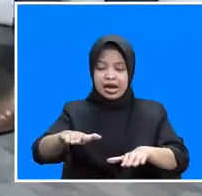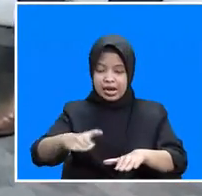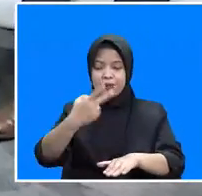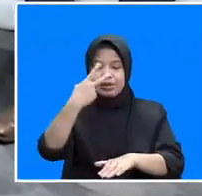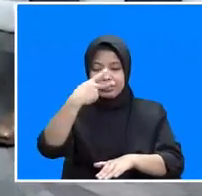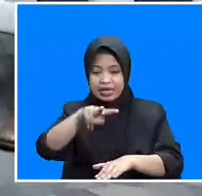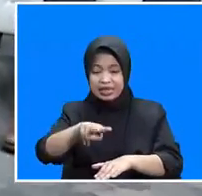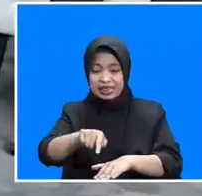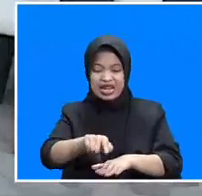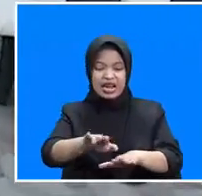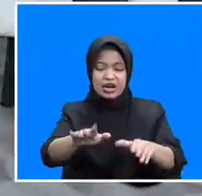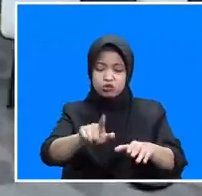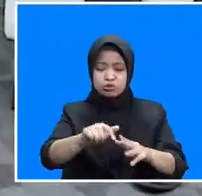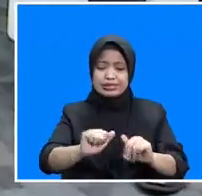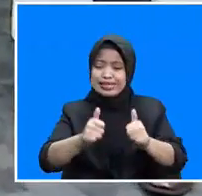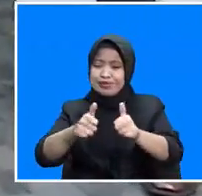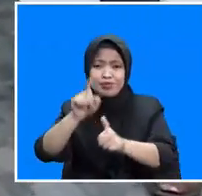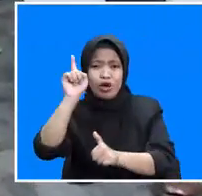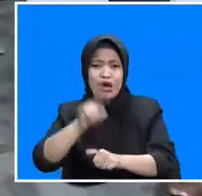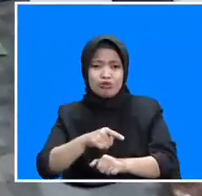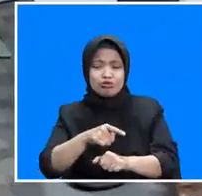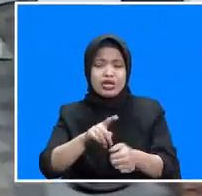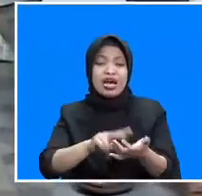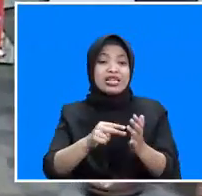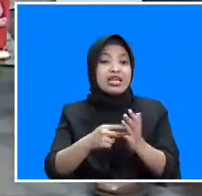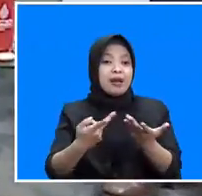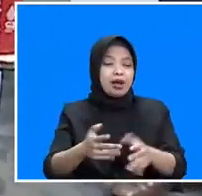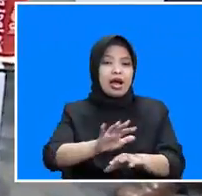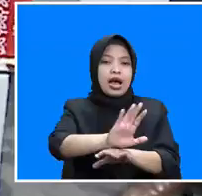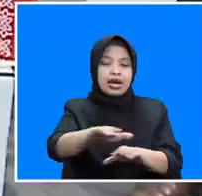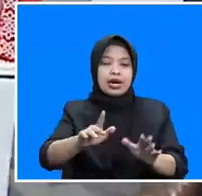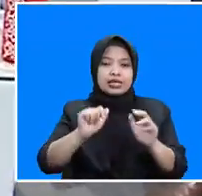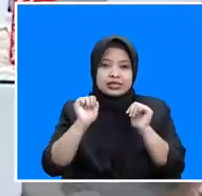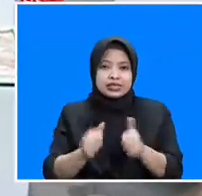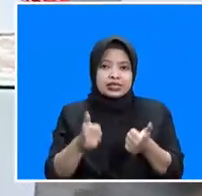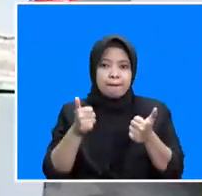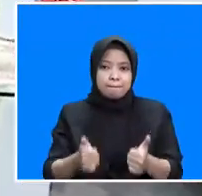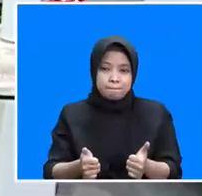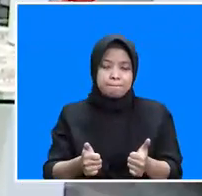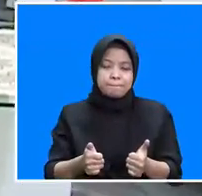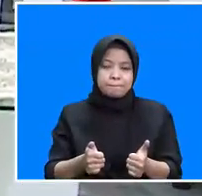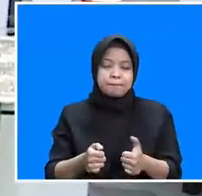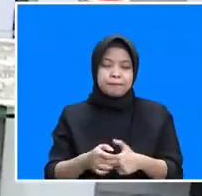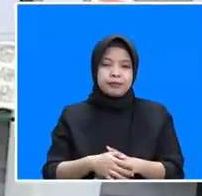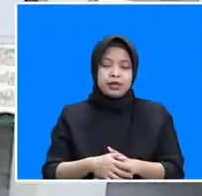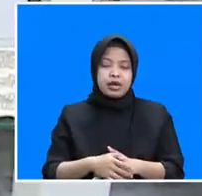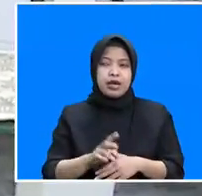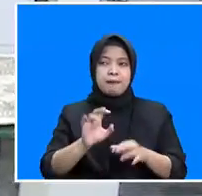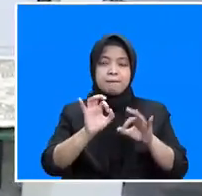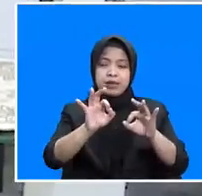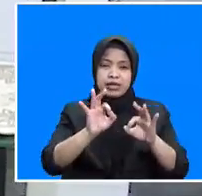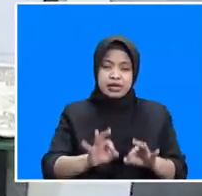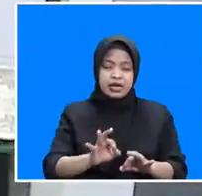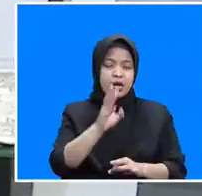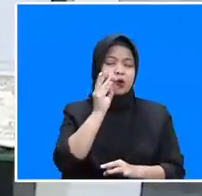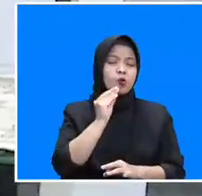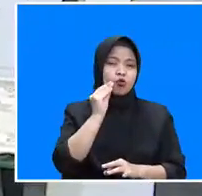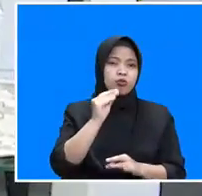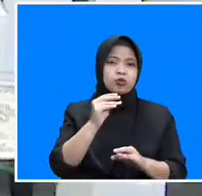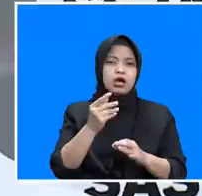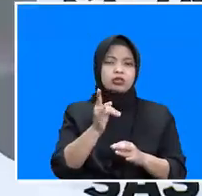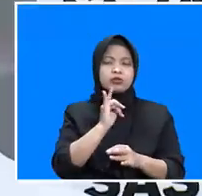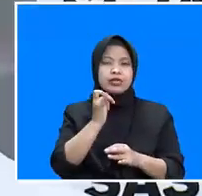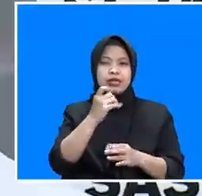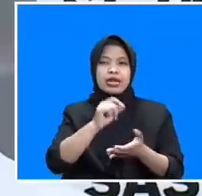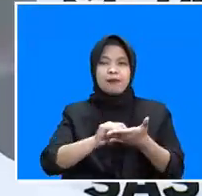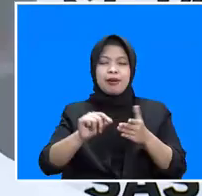actually implies that they need to have had some, you know, early childhood education and development opportunity. Mm.